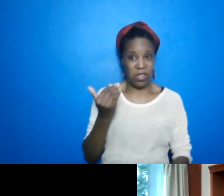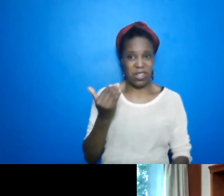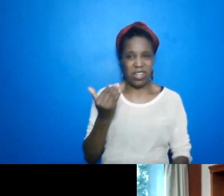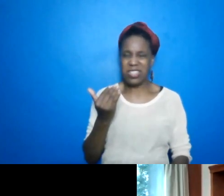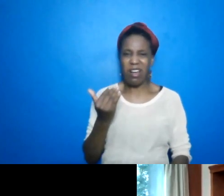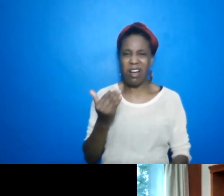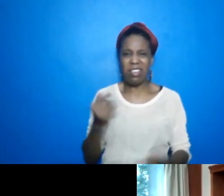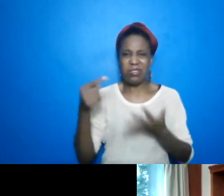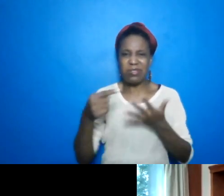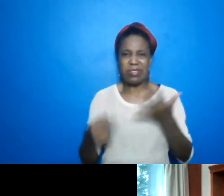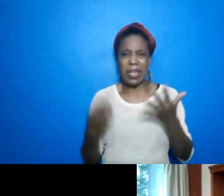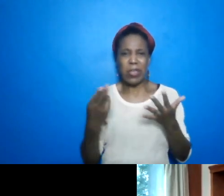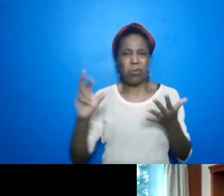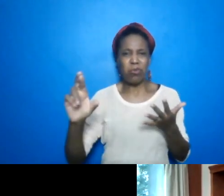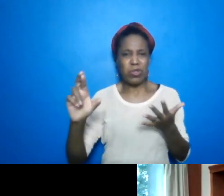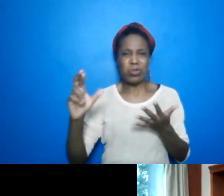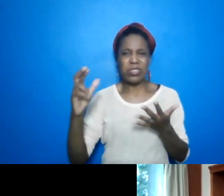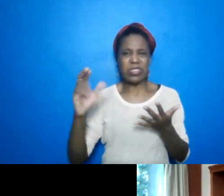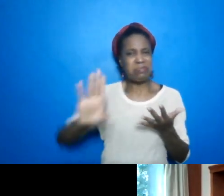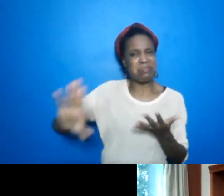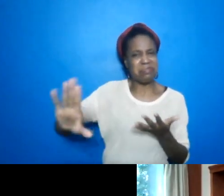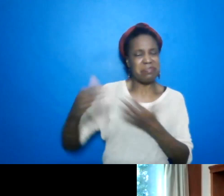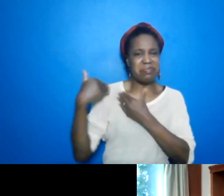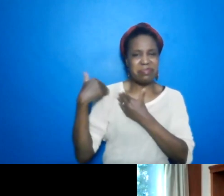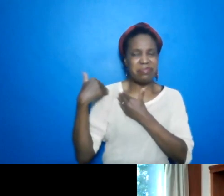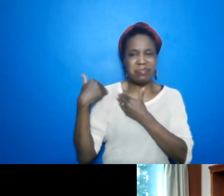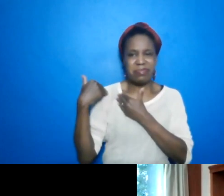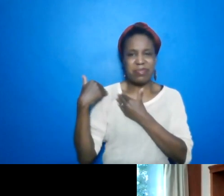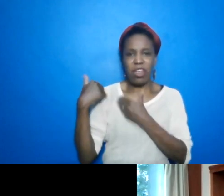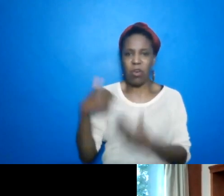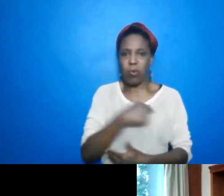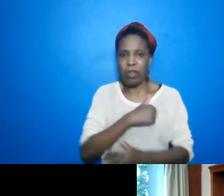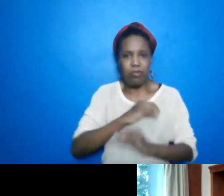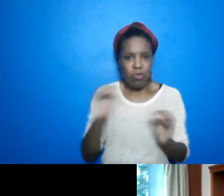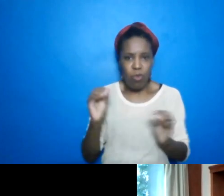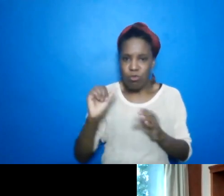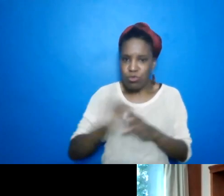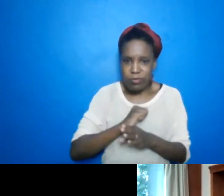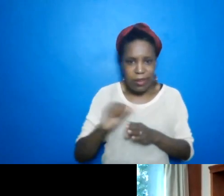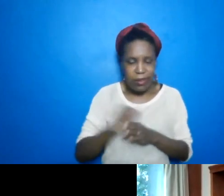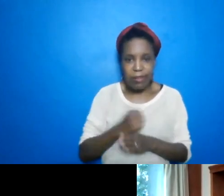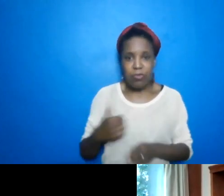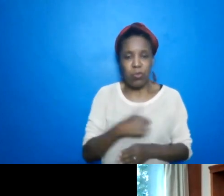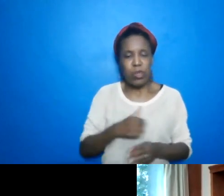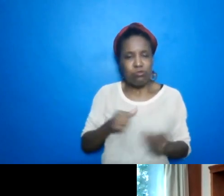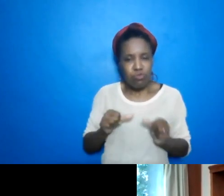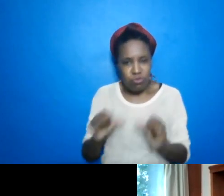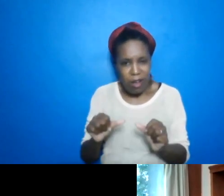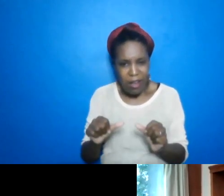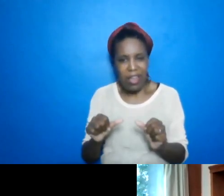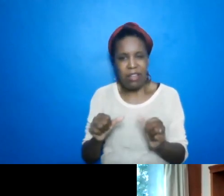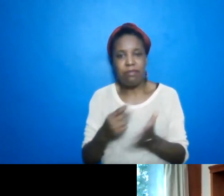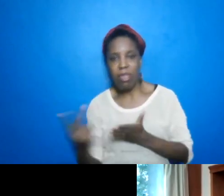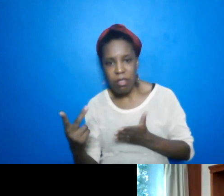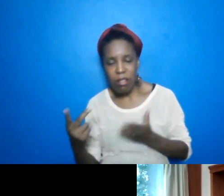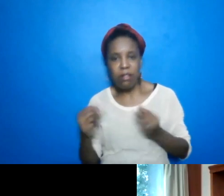we're trained for. All it does is cause us to fail. And every time we fail, it creates an increased sense of fear